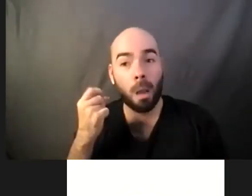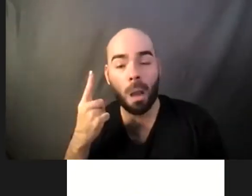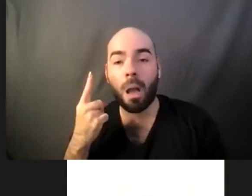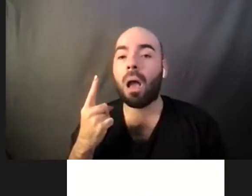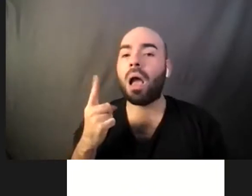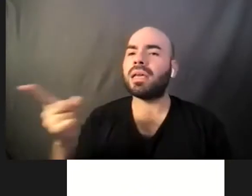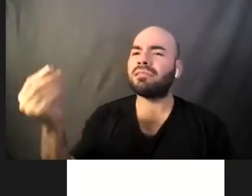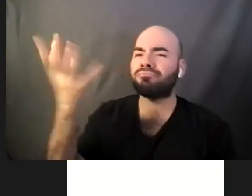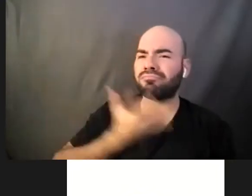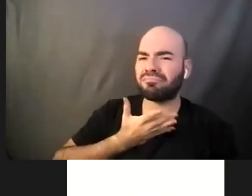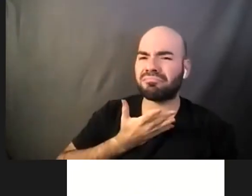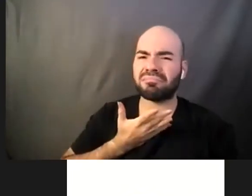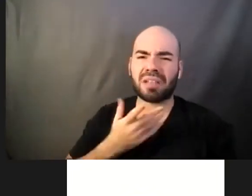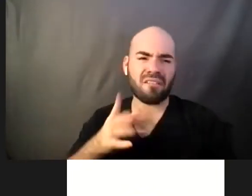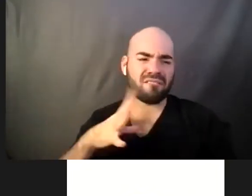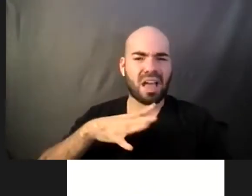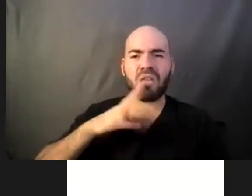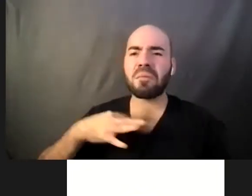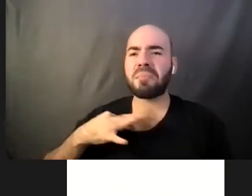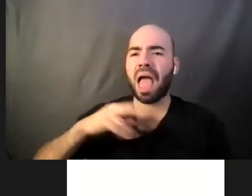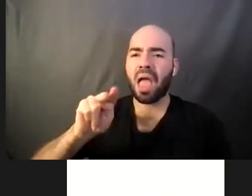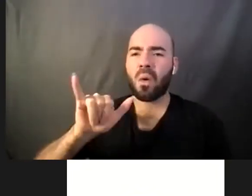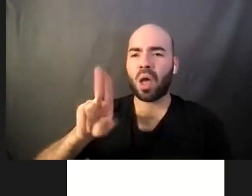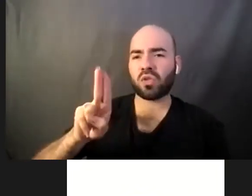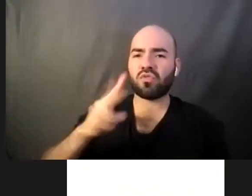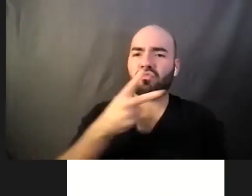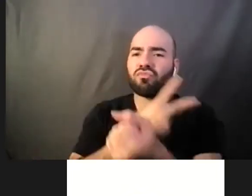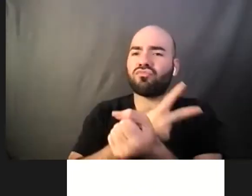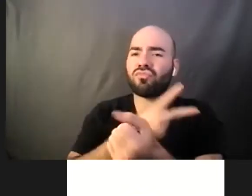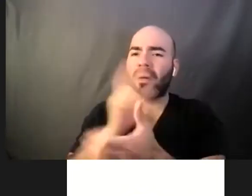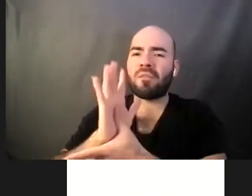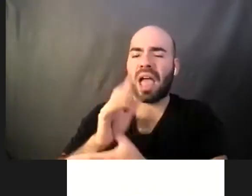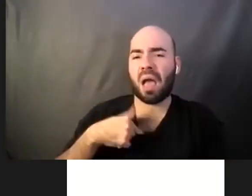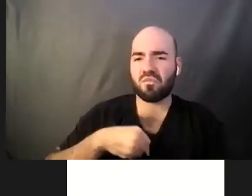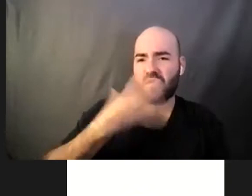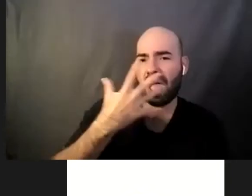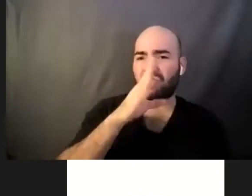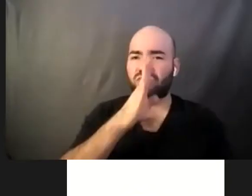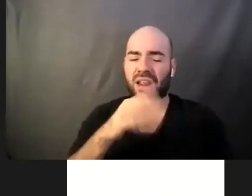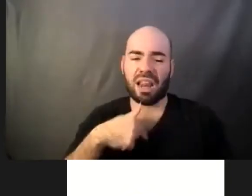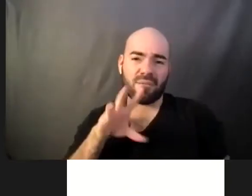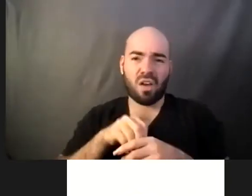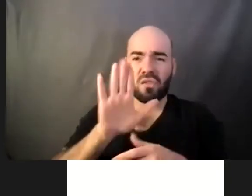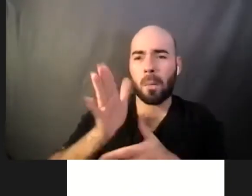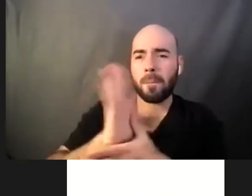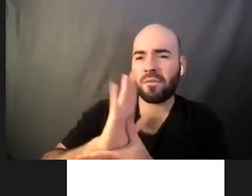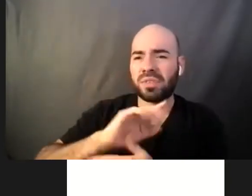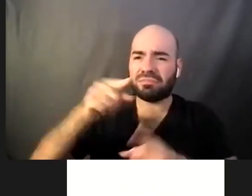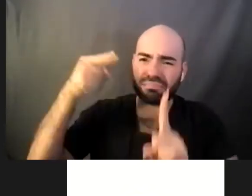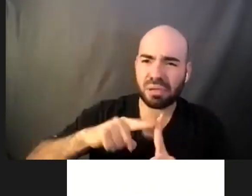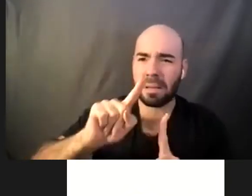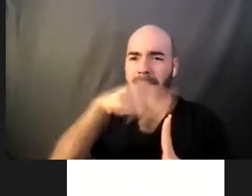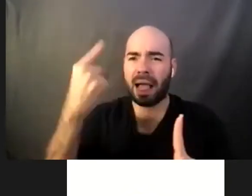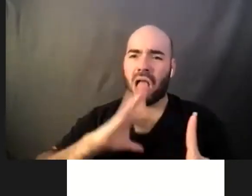to me, I'm gonna apply to NYU grad film because I'm white and I'm straight and I'm making your movie and it's about all these Black trans people